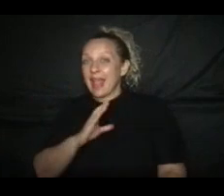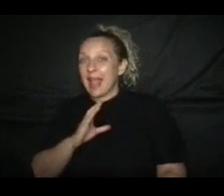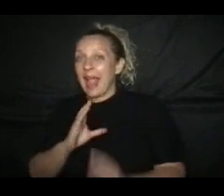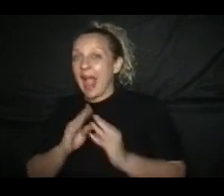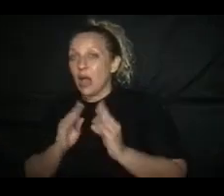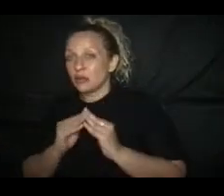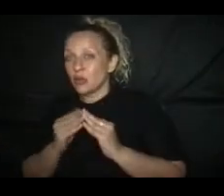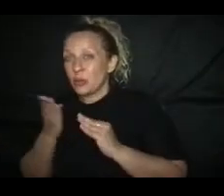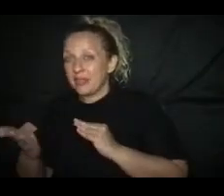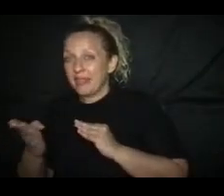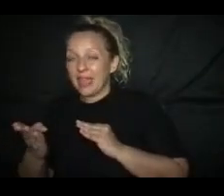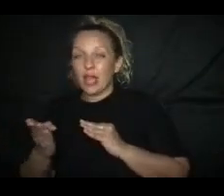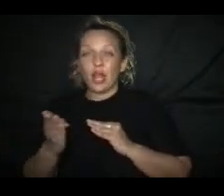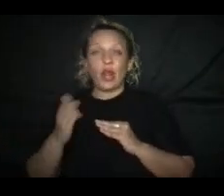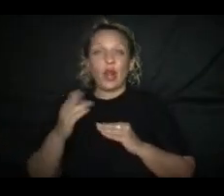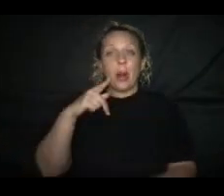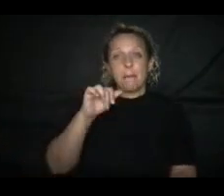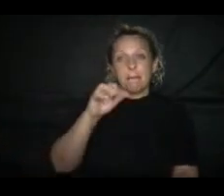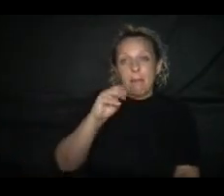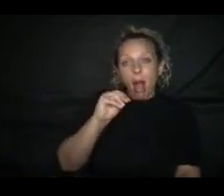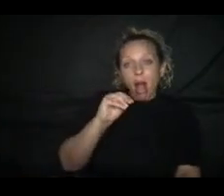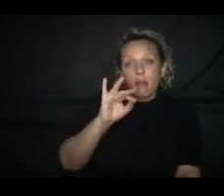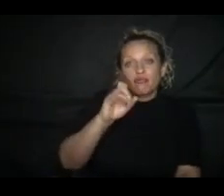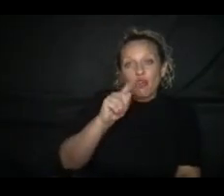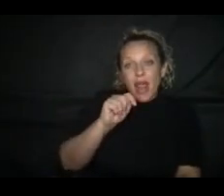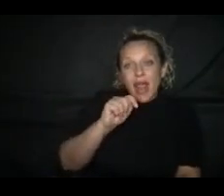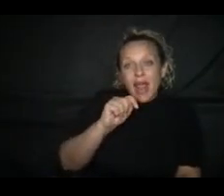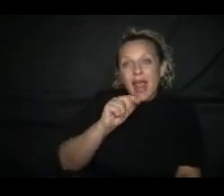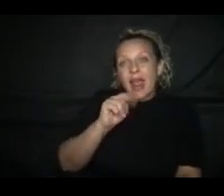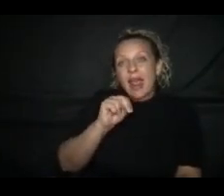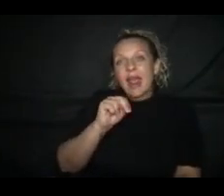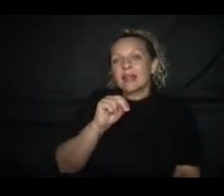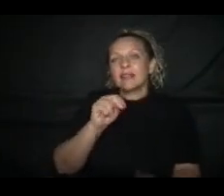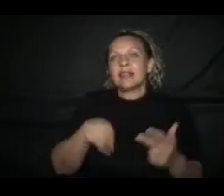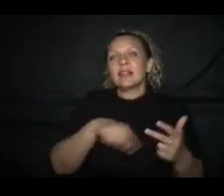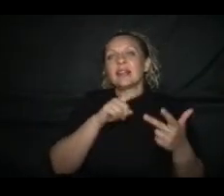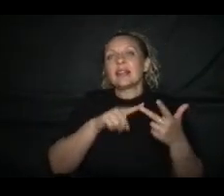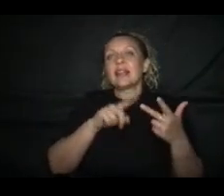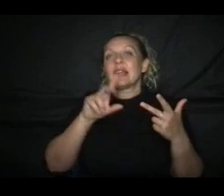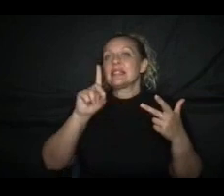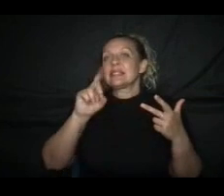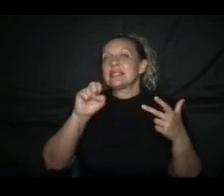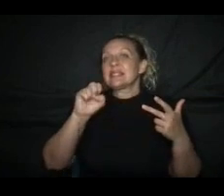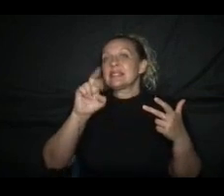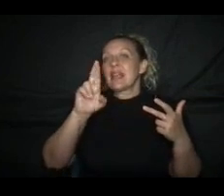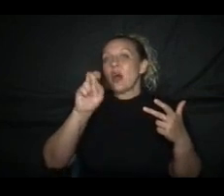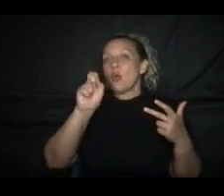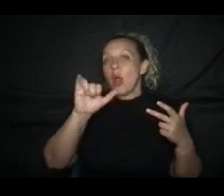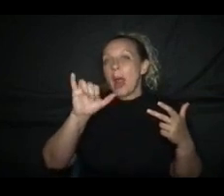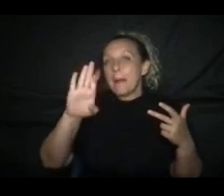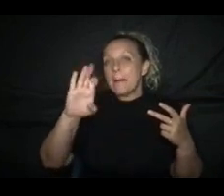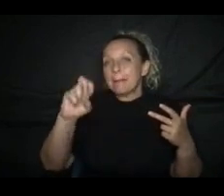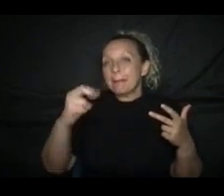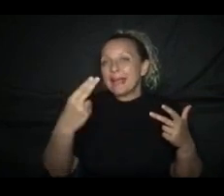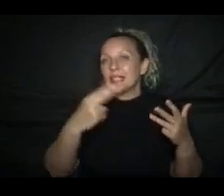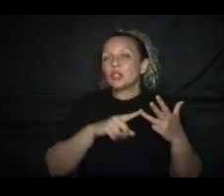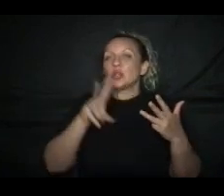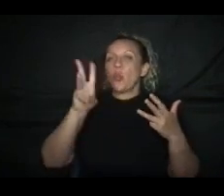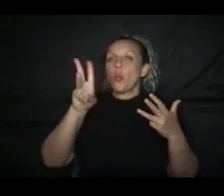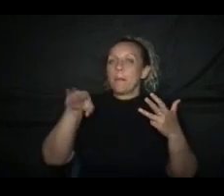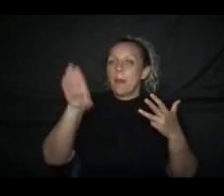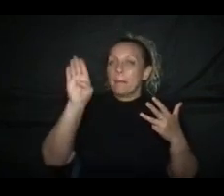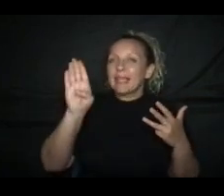present, our neighboring cities, including Delray Beach and West Palm Beach was present. So we held a